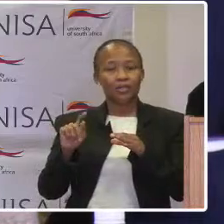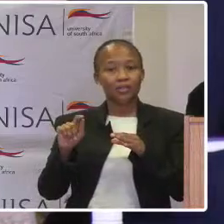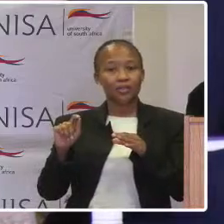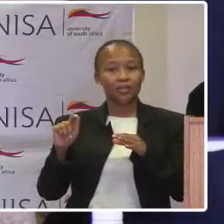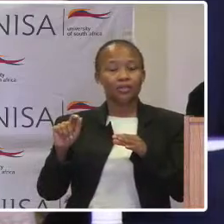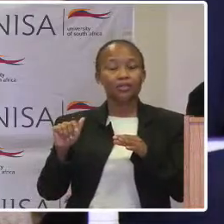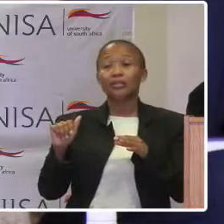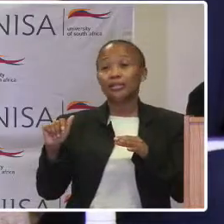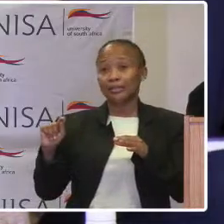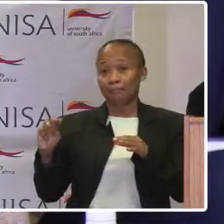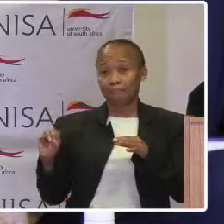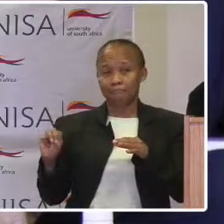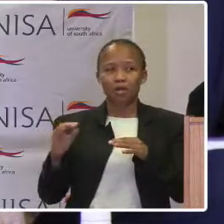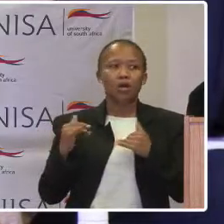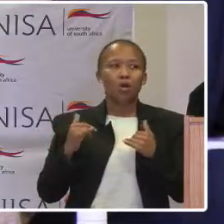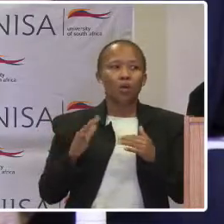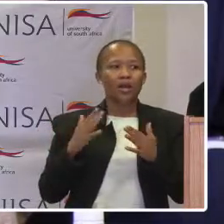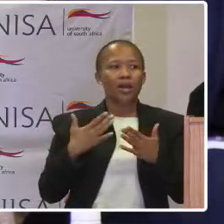date.